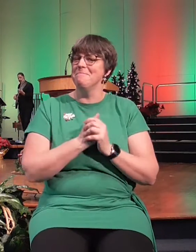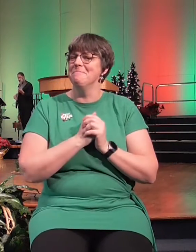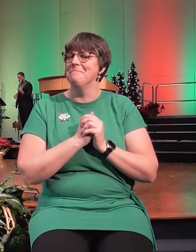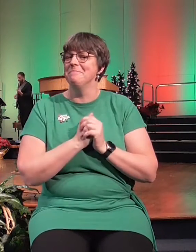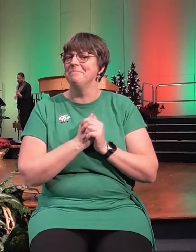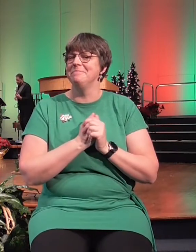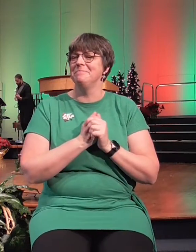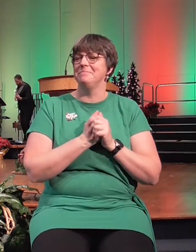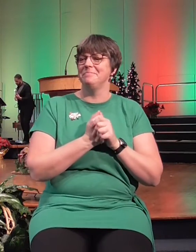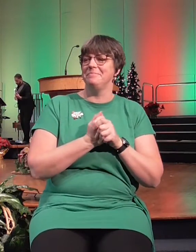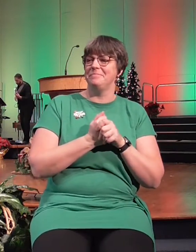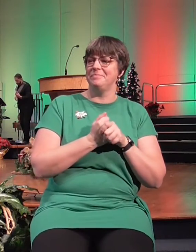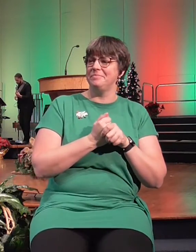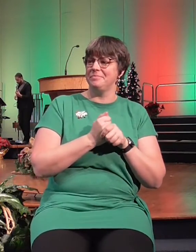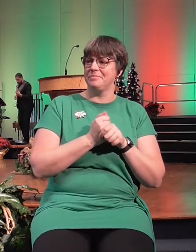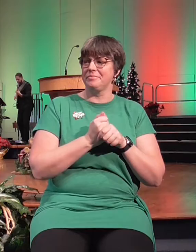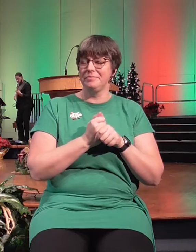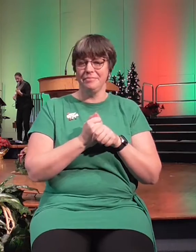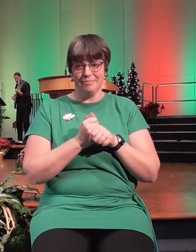come.